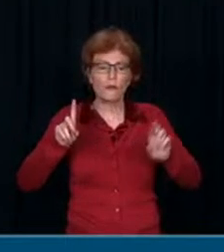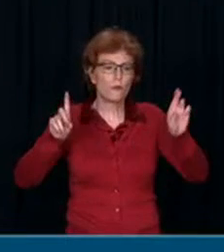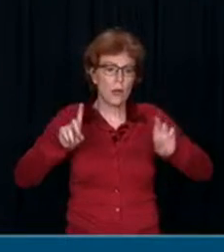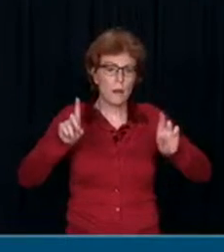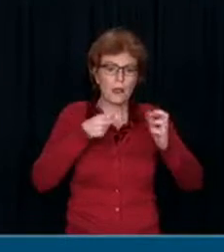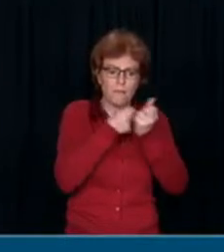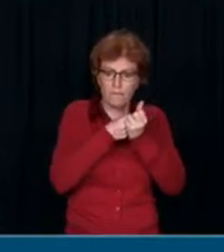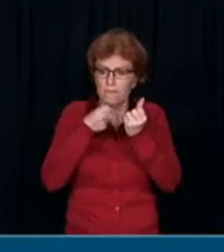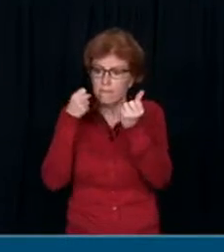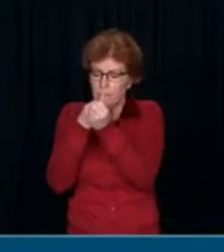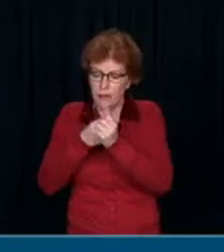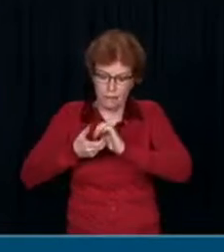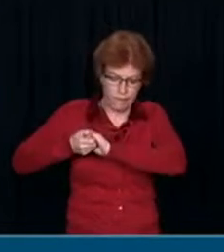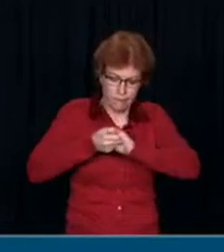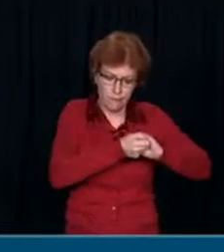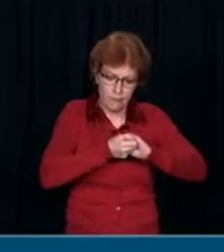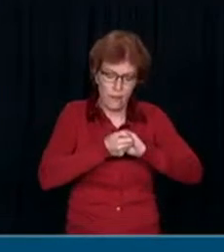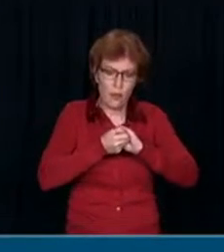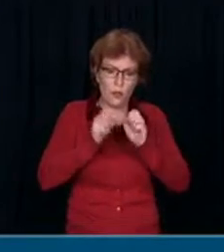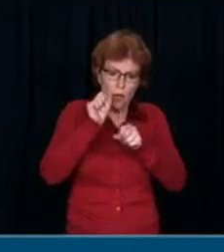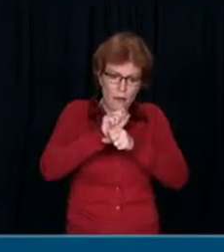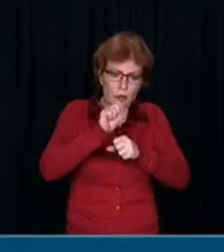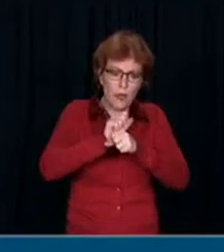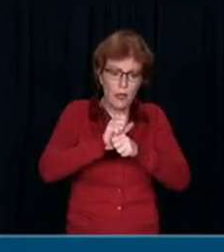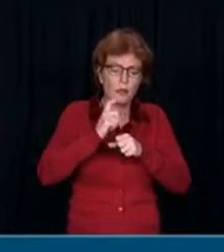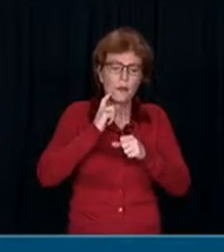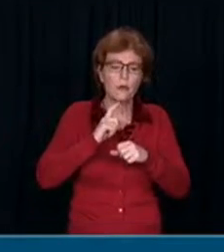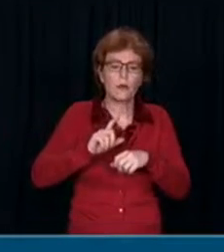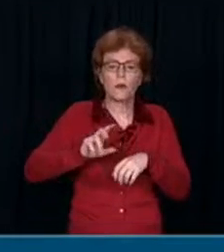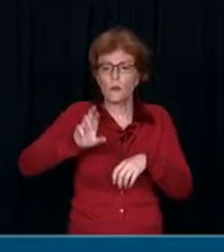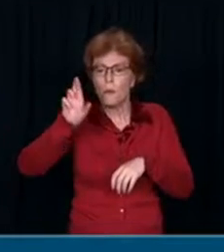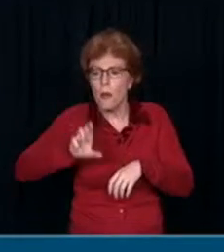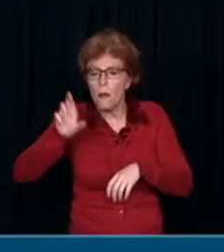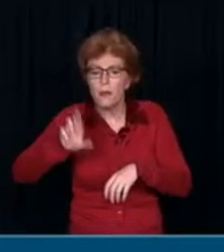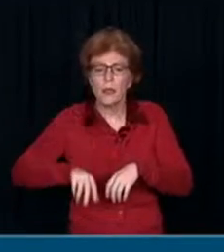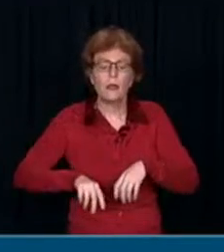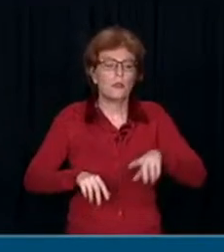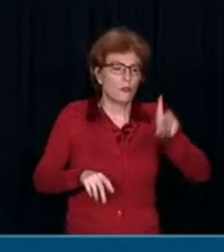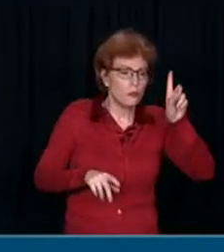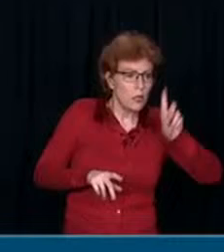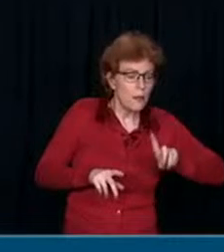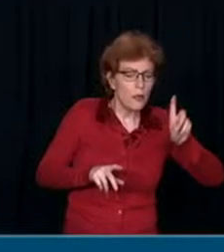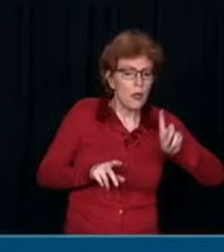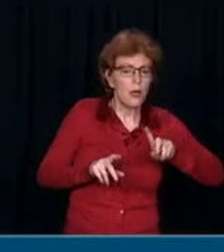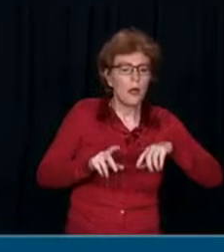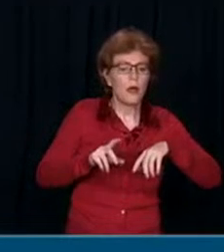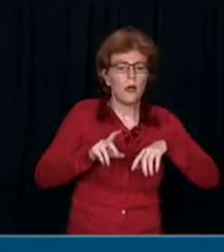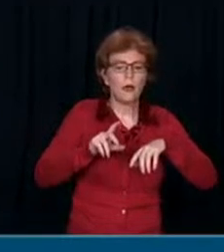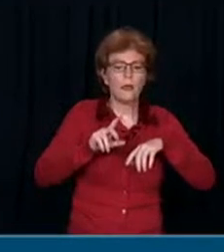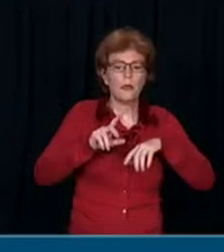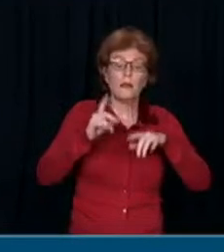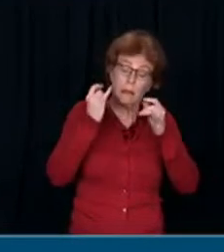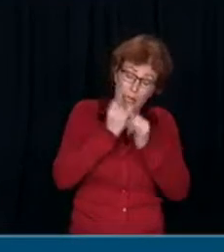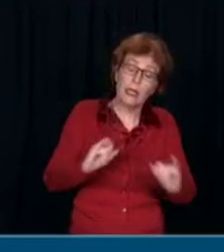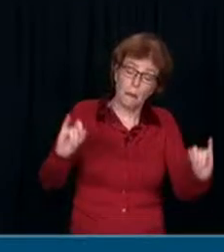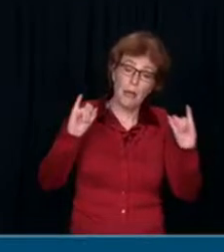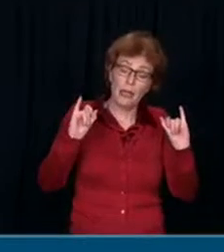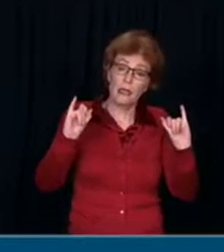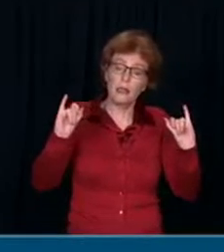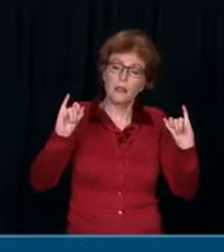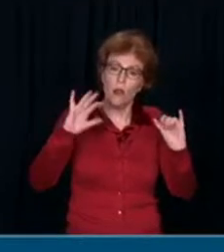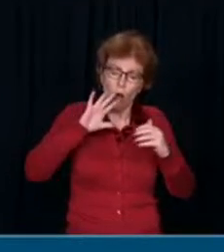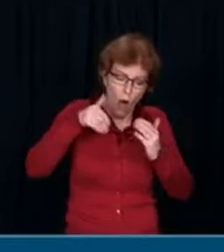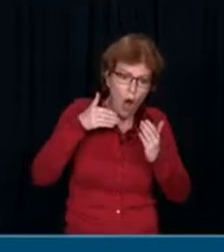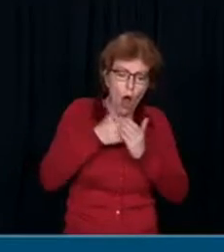bipartisanship efforts. The Republicans, the Democrats, of course, the independents coming